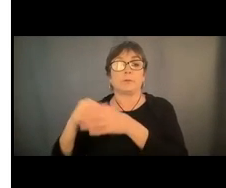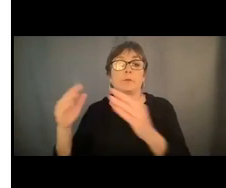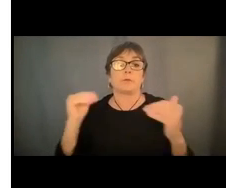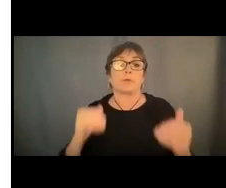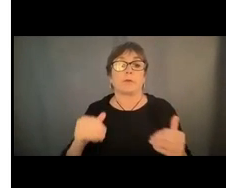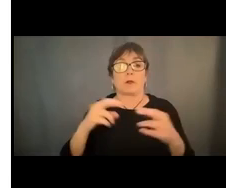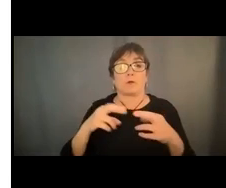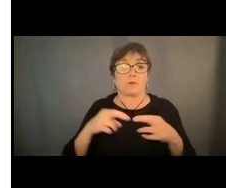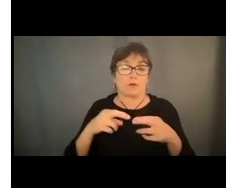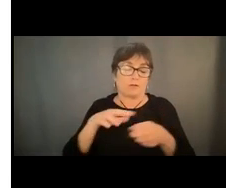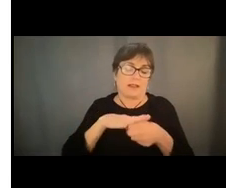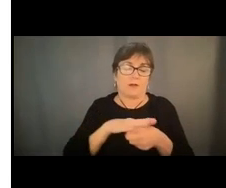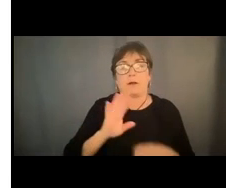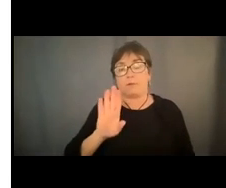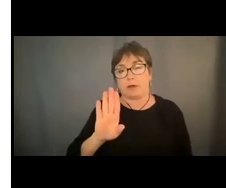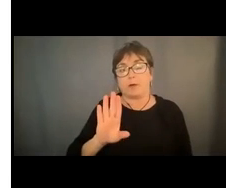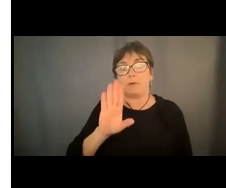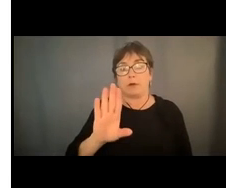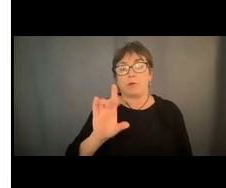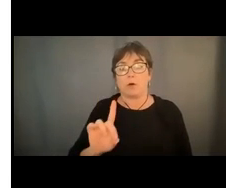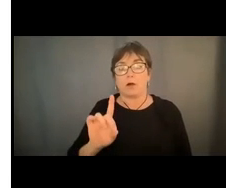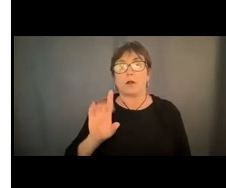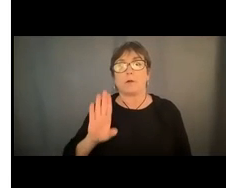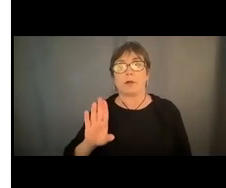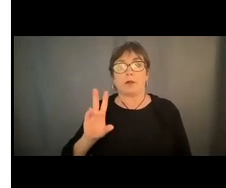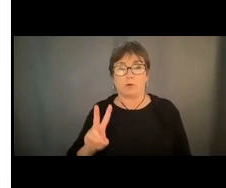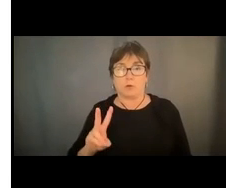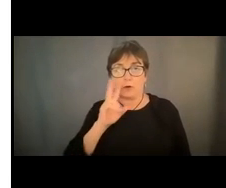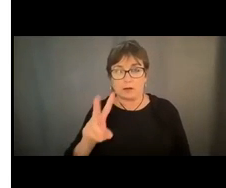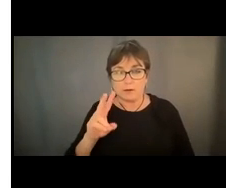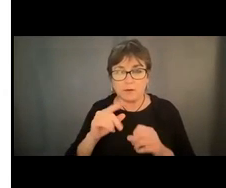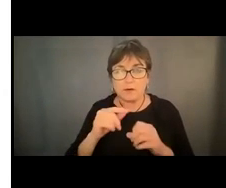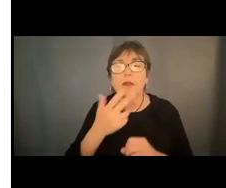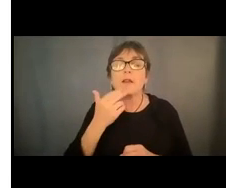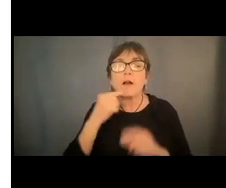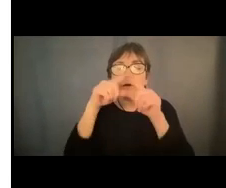B, B1 and B2. And you can see the colors over here. It's,